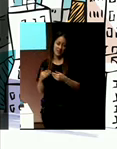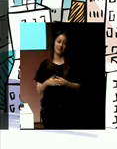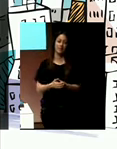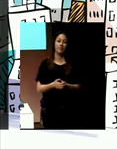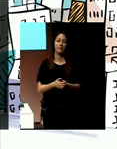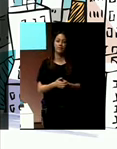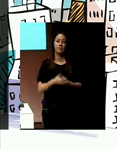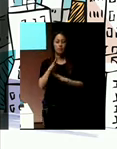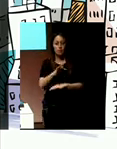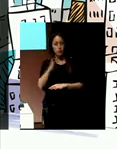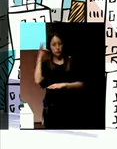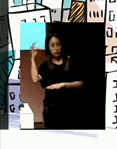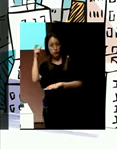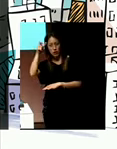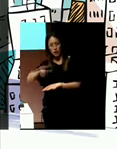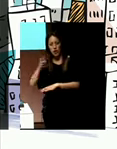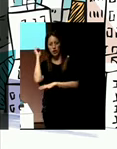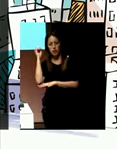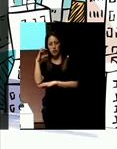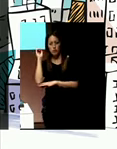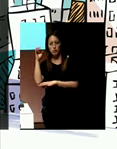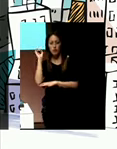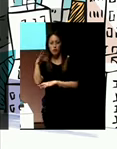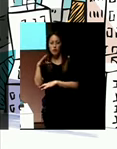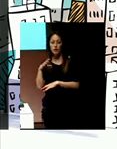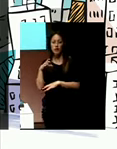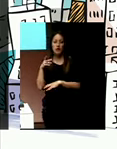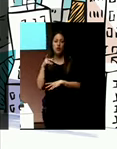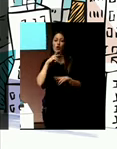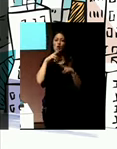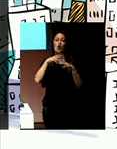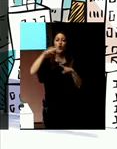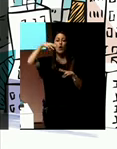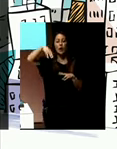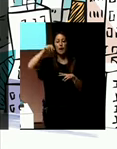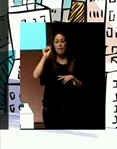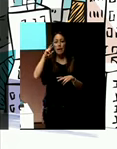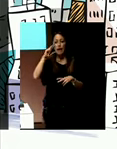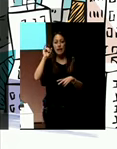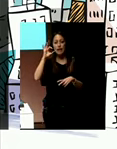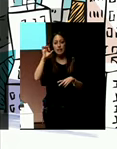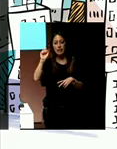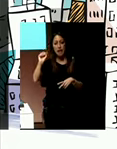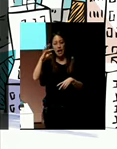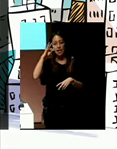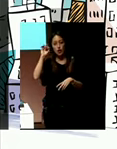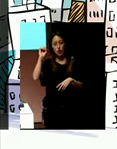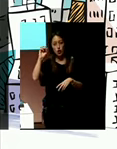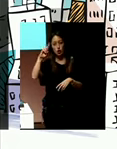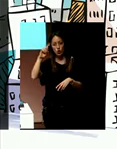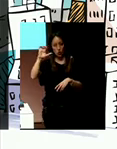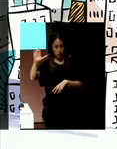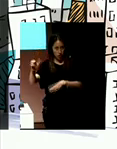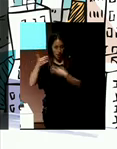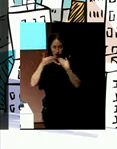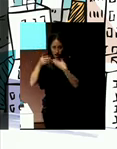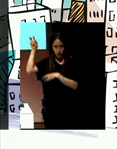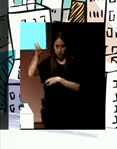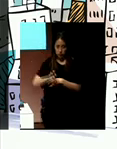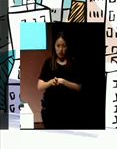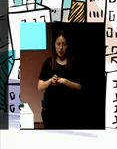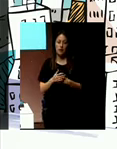for your speech. Next speaker is Marisa Torre. Thank you very much for